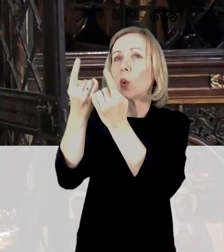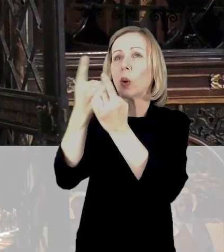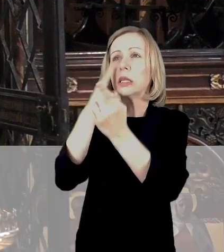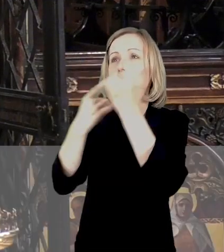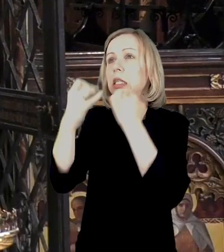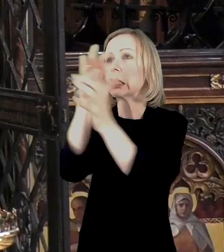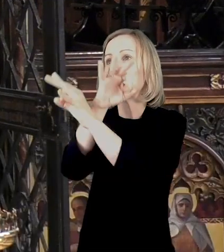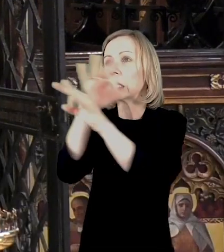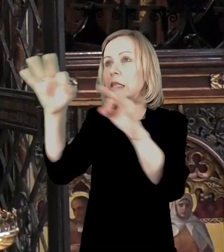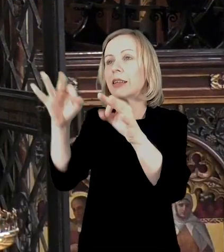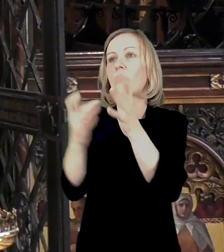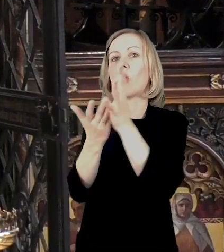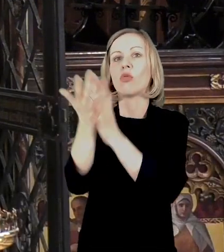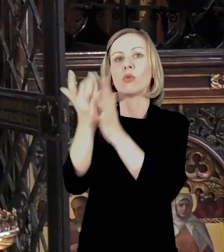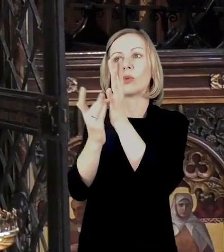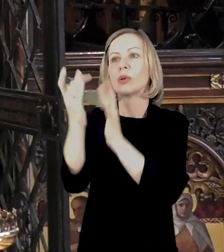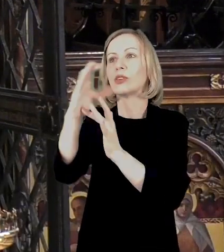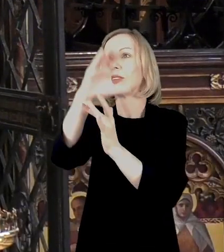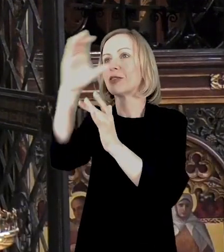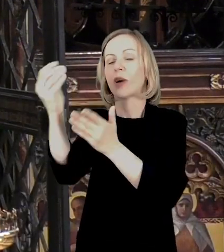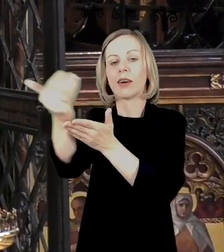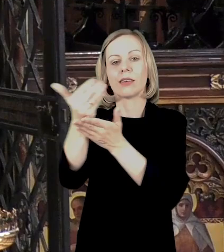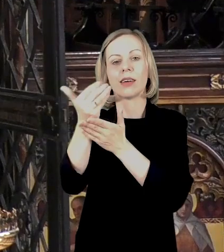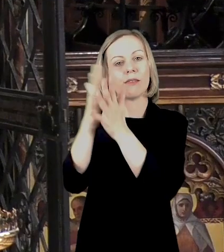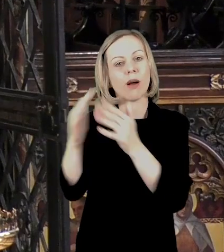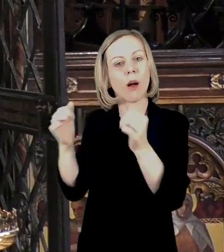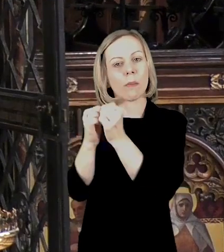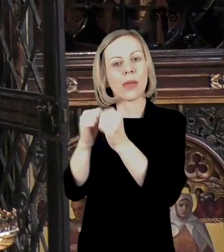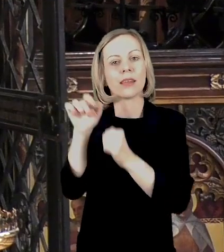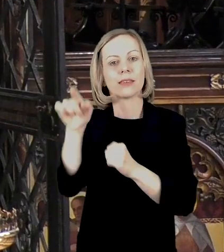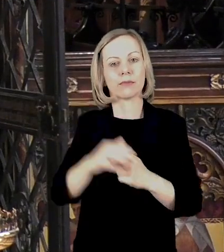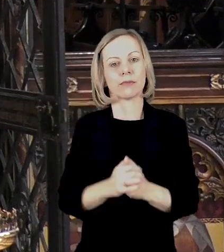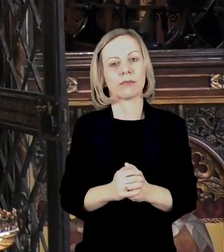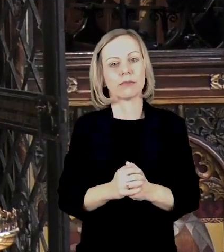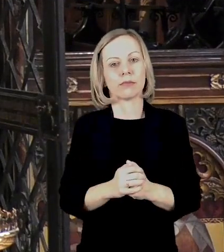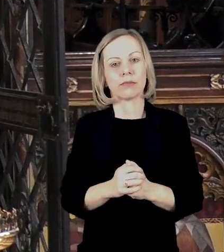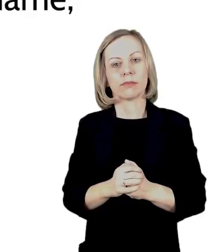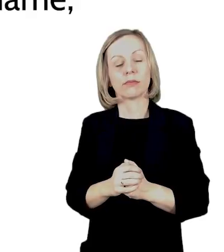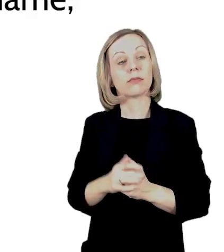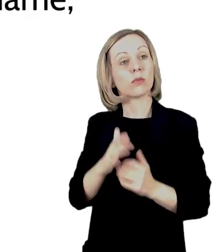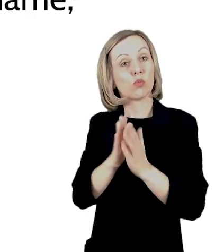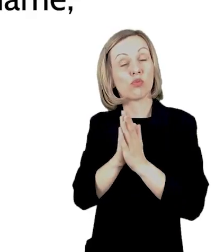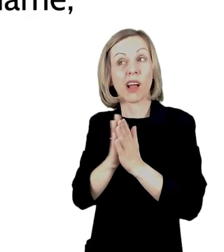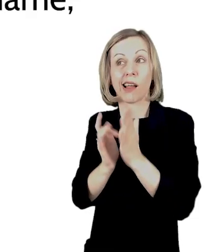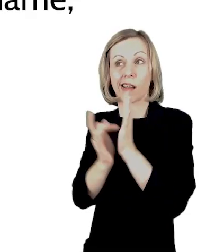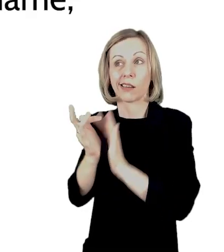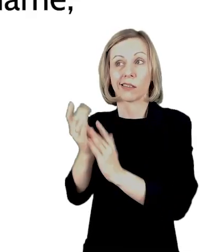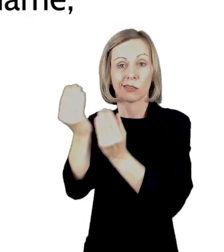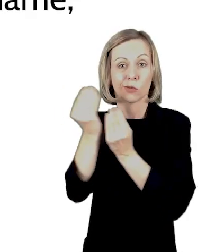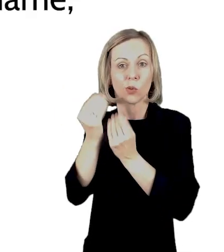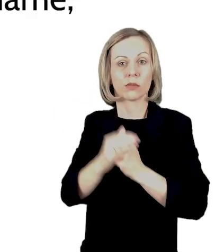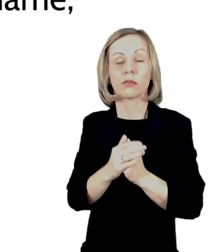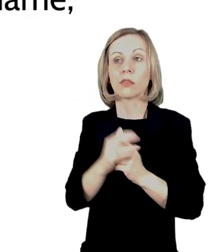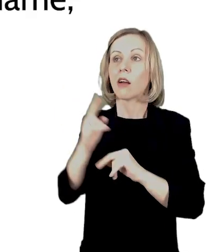Amen. And let us pray with confidence as our Saviour has taught us.